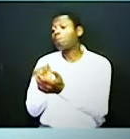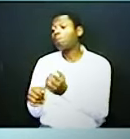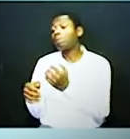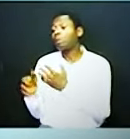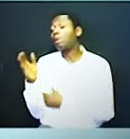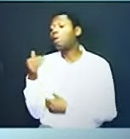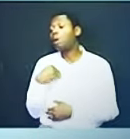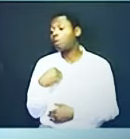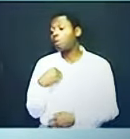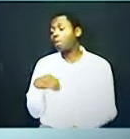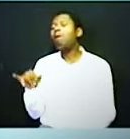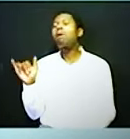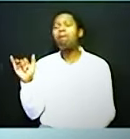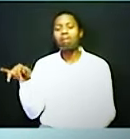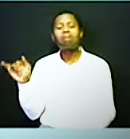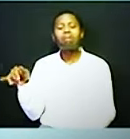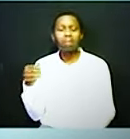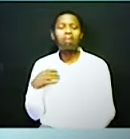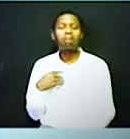one thing in